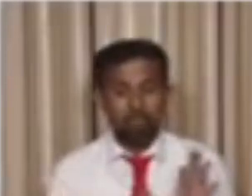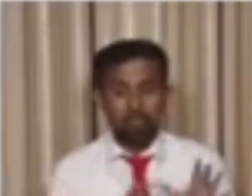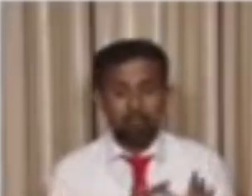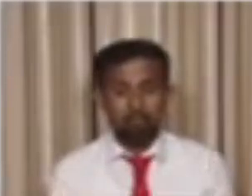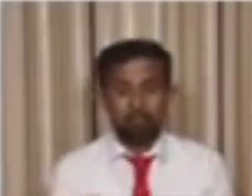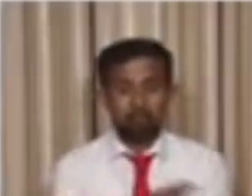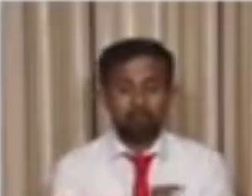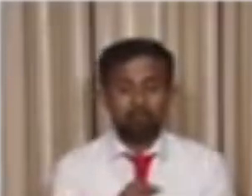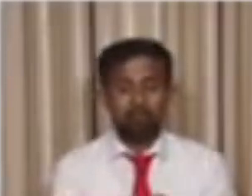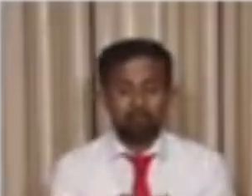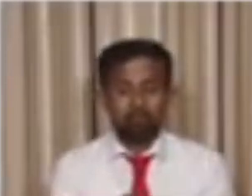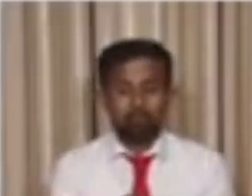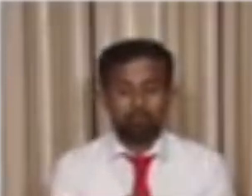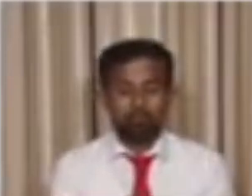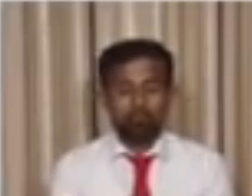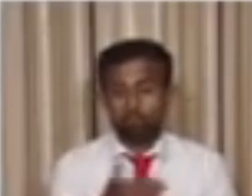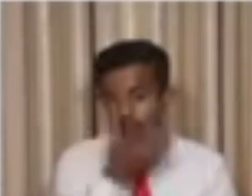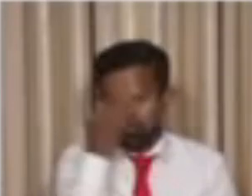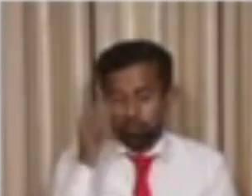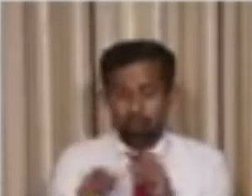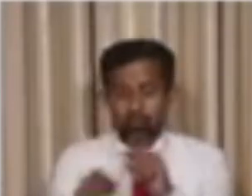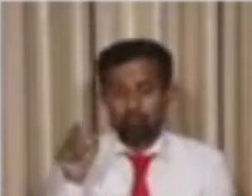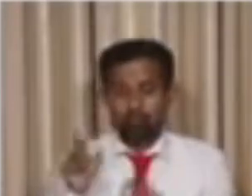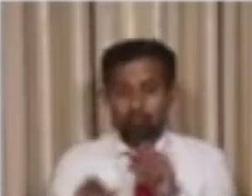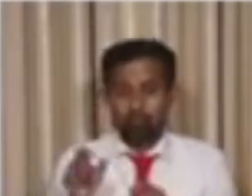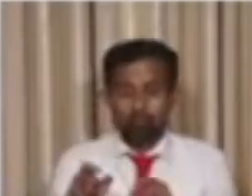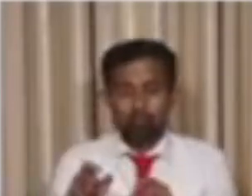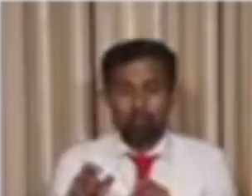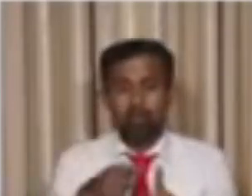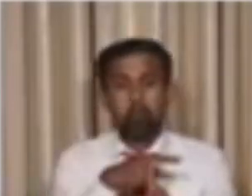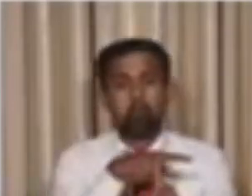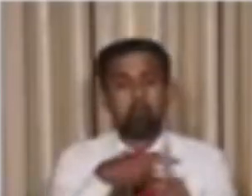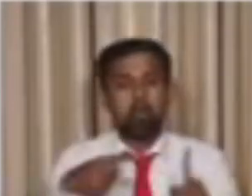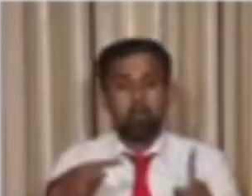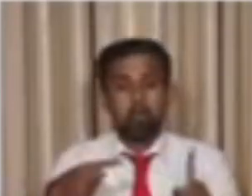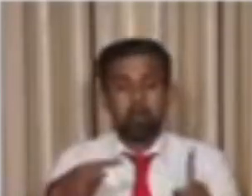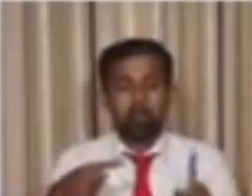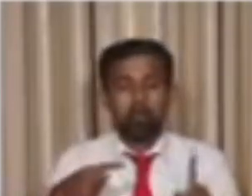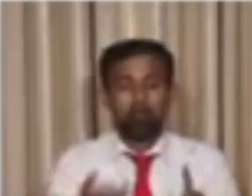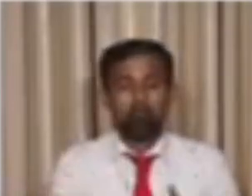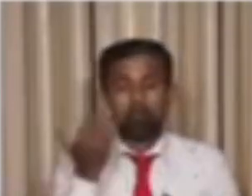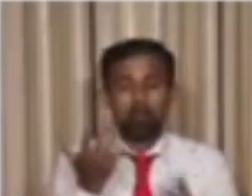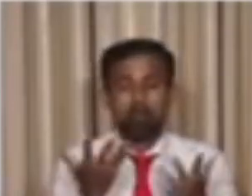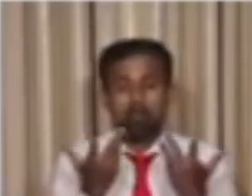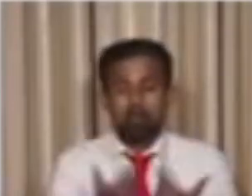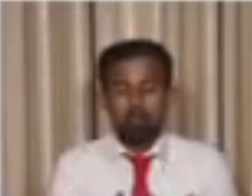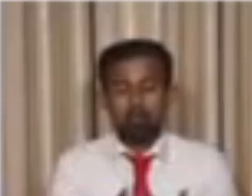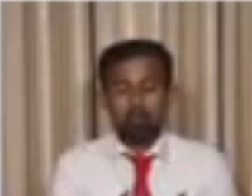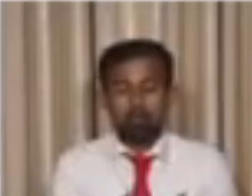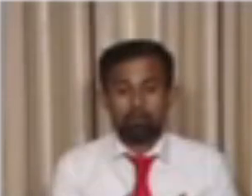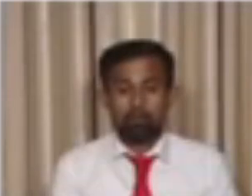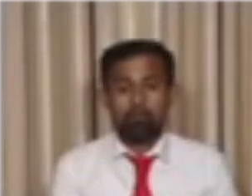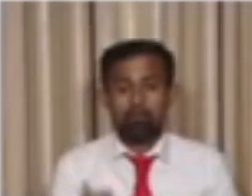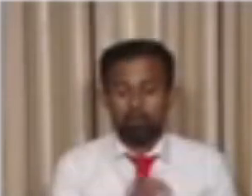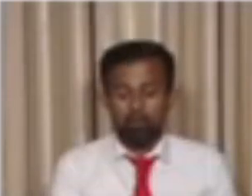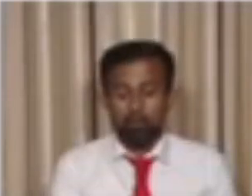to a country that they know nothing about. They might be Tamils, please, of recent Indian origin. Please, but as far as they were